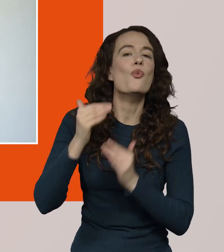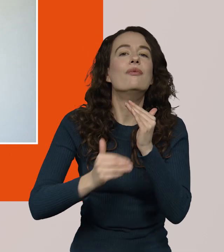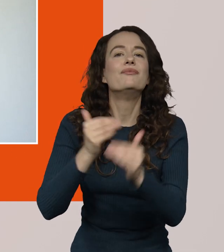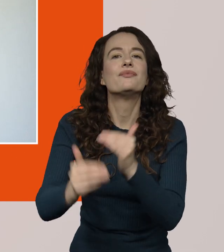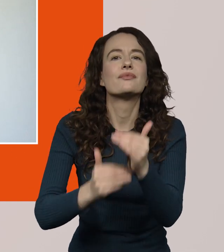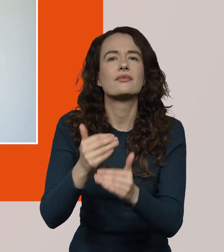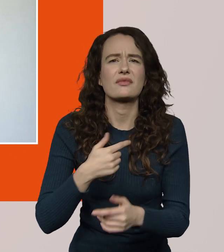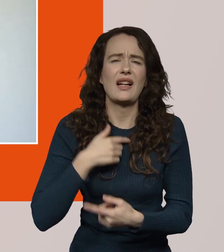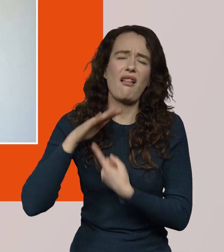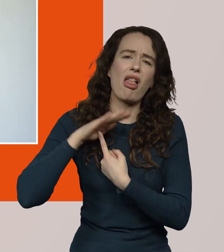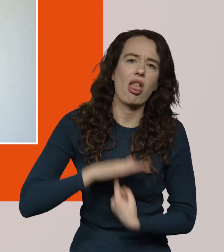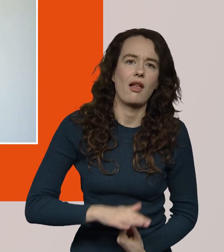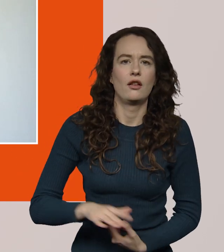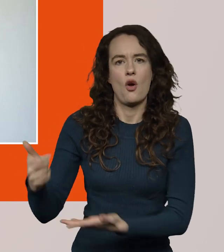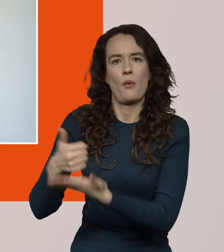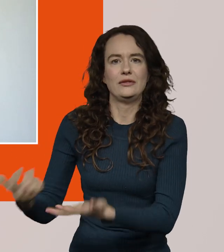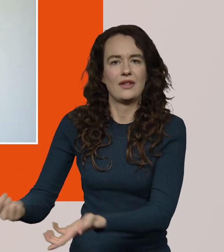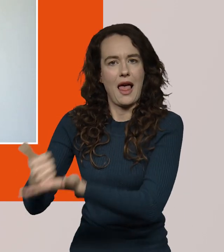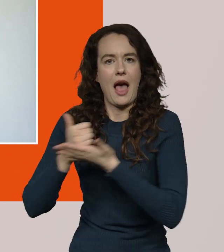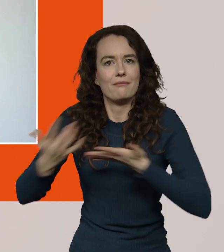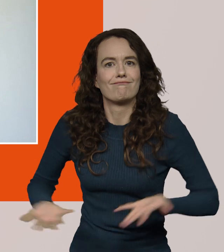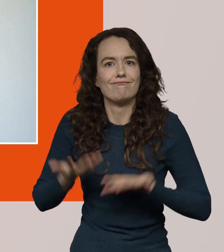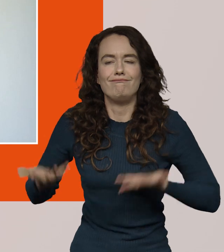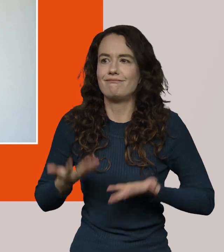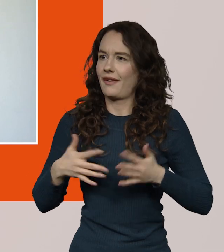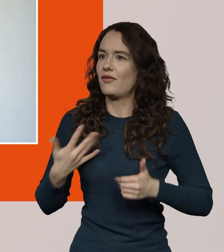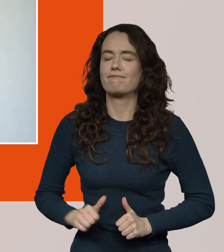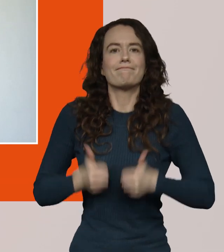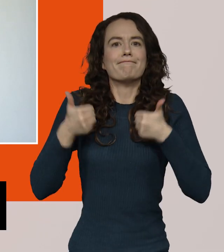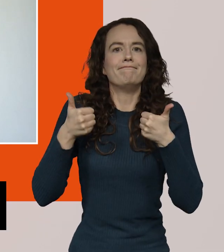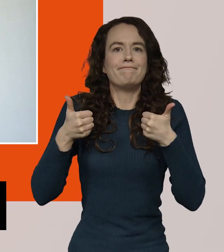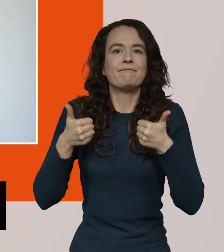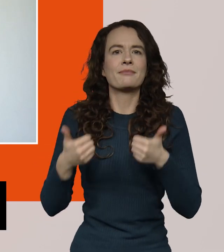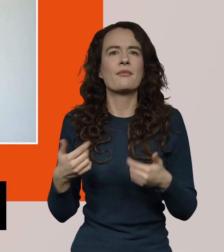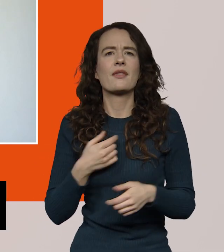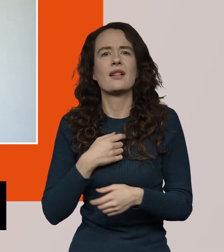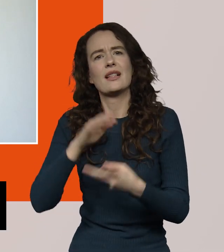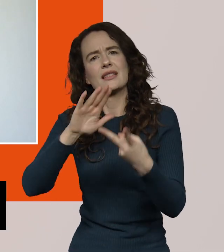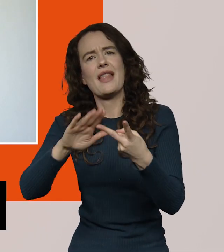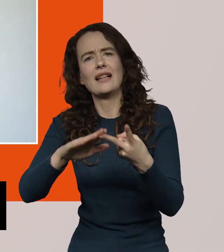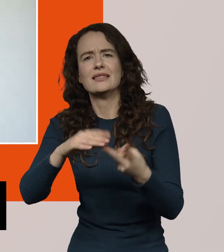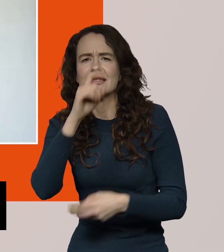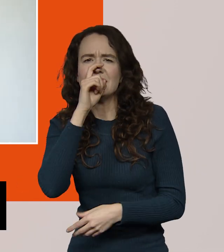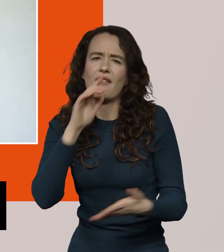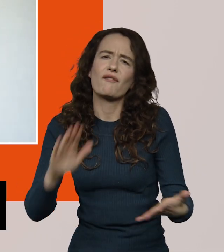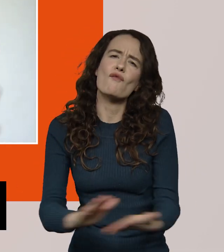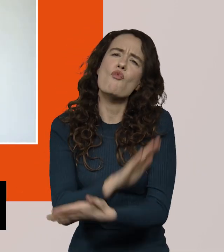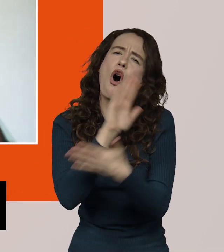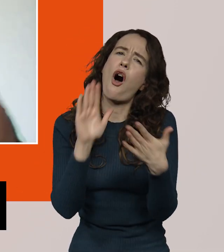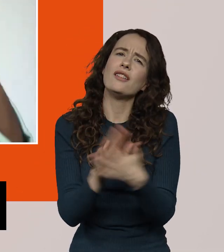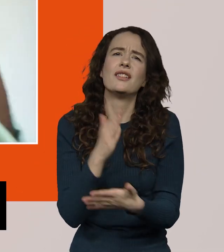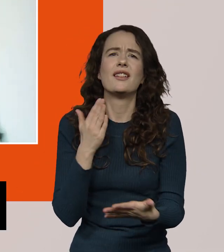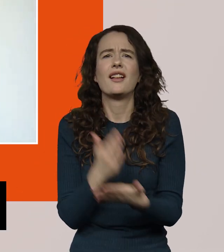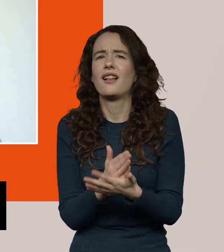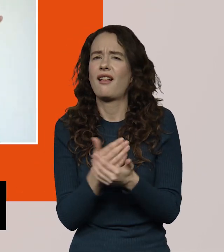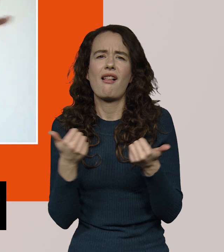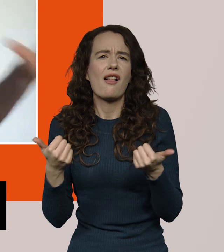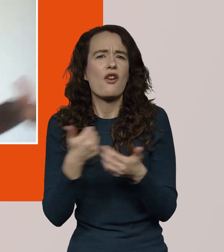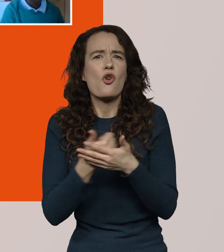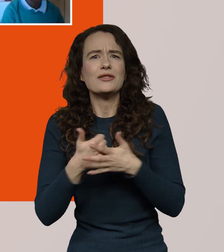So all around my balloon I have my parents, my best friend Tiana, Miss Skinner, Miss Stewart, my dog Jet, and then 3